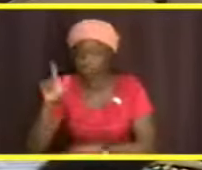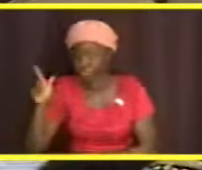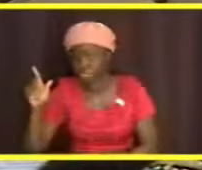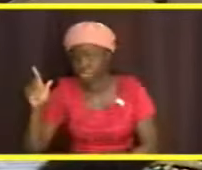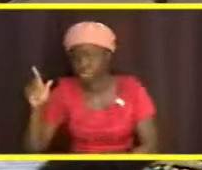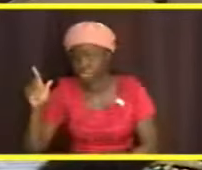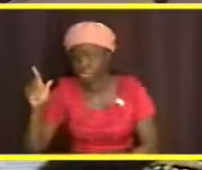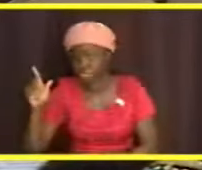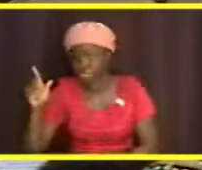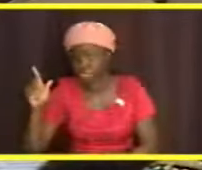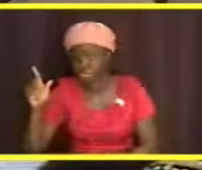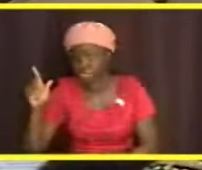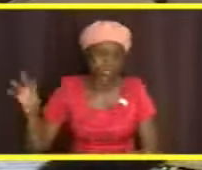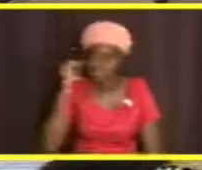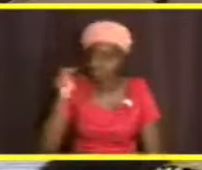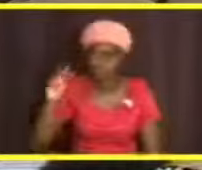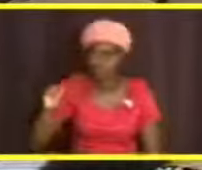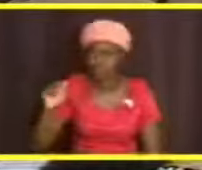25,